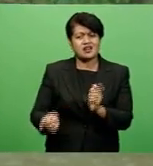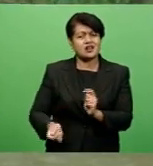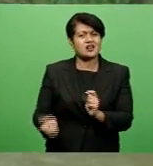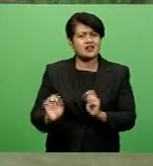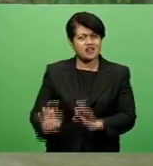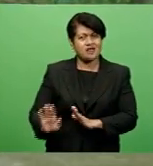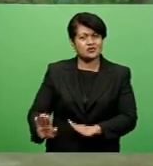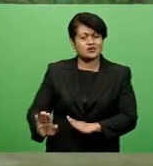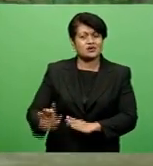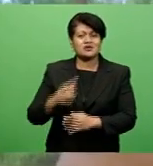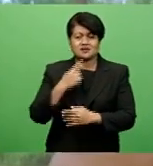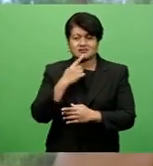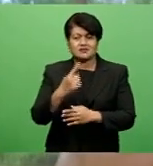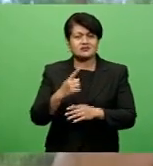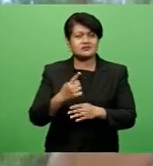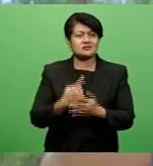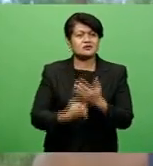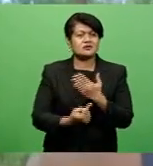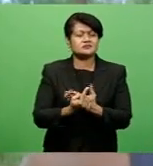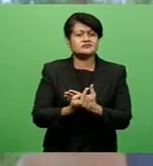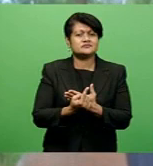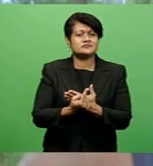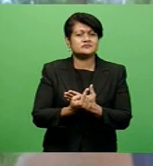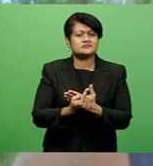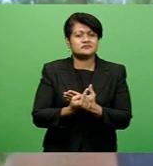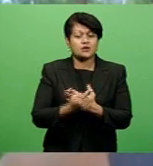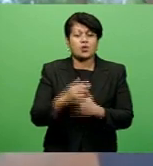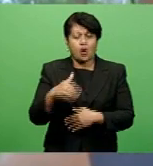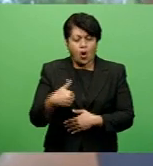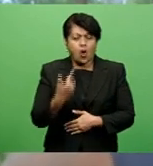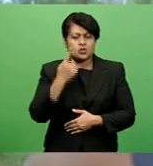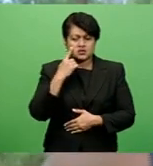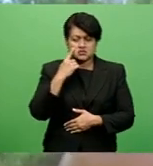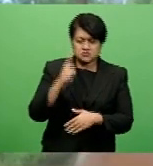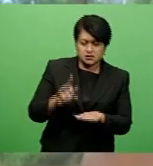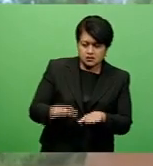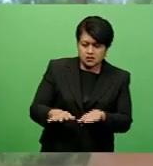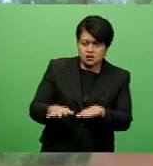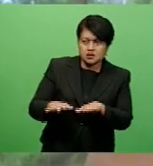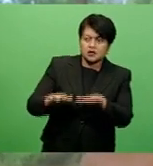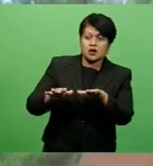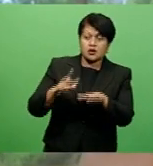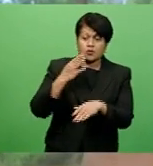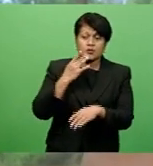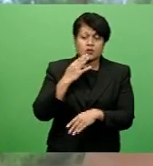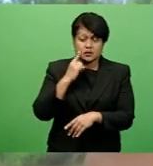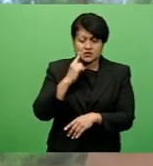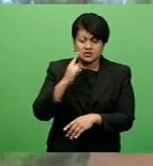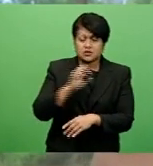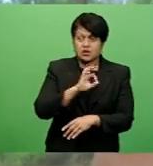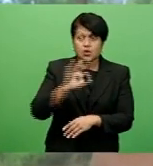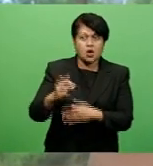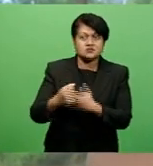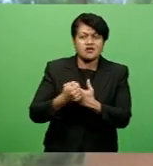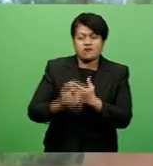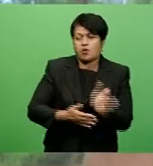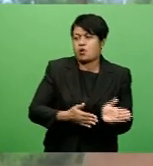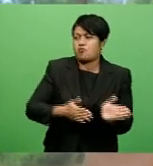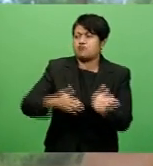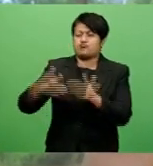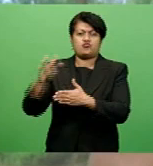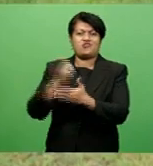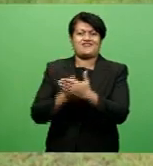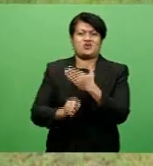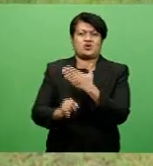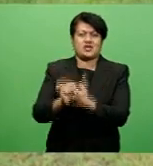midday today. We always monitor the water levels here, and when we see that it is unsafe, we move to the nearest evacuation